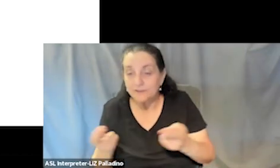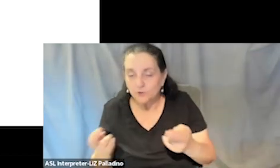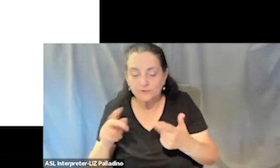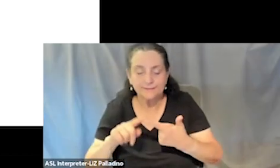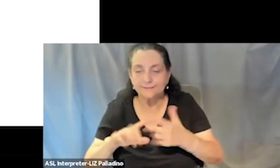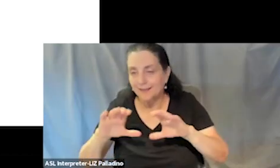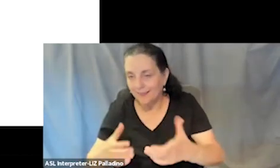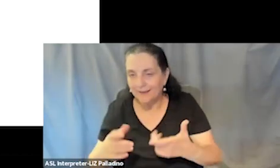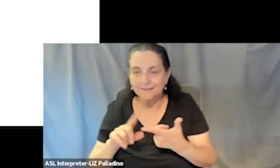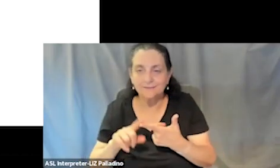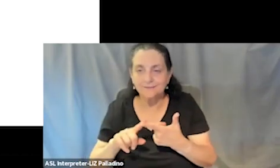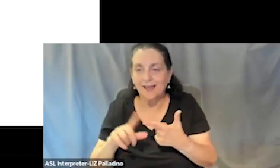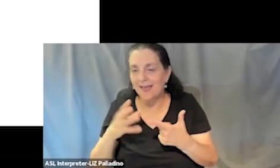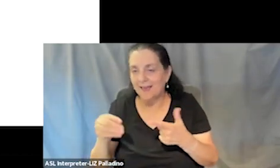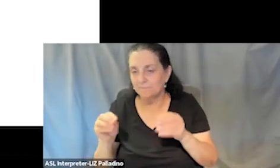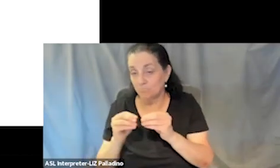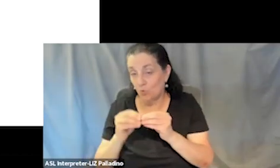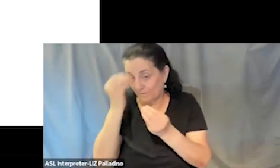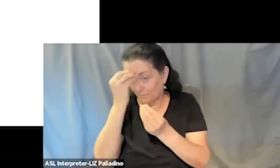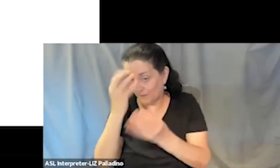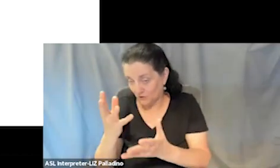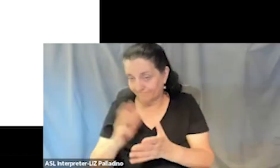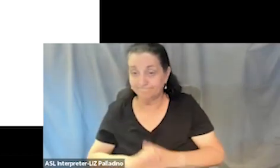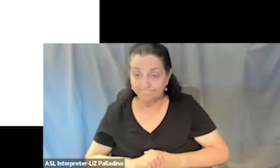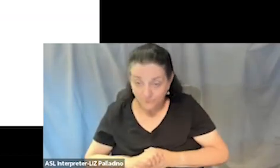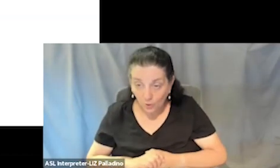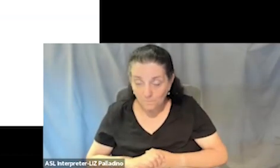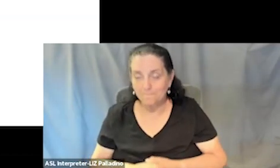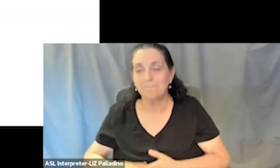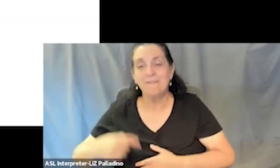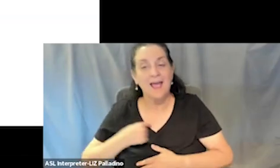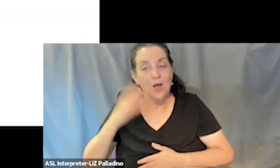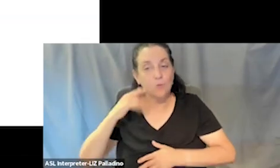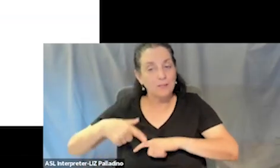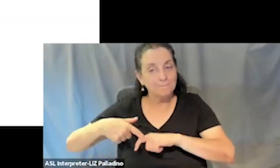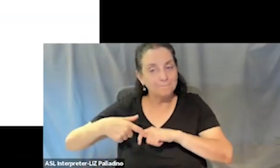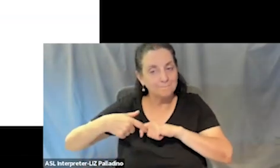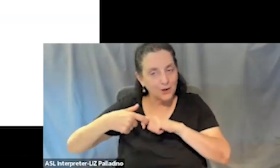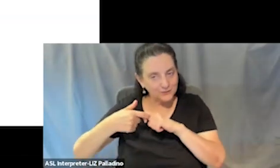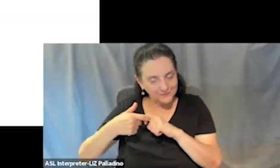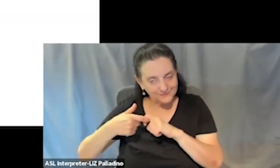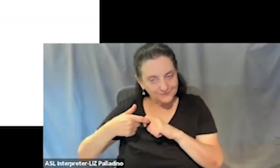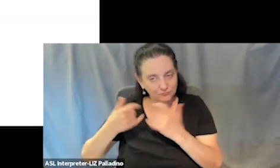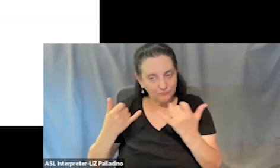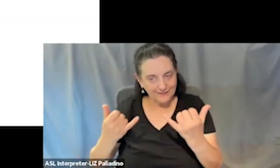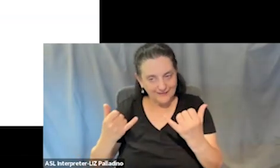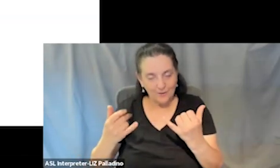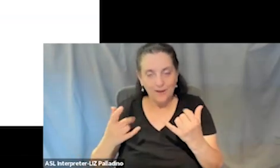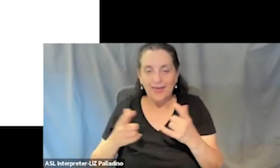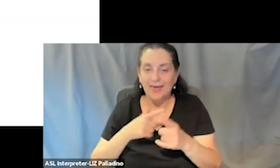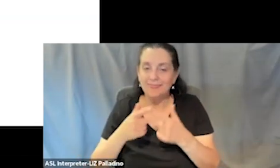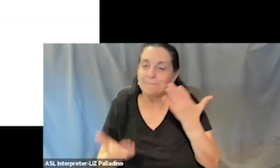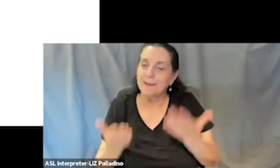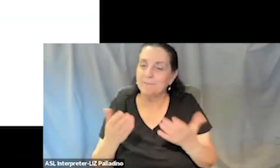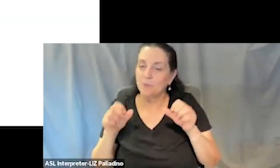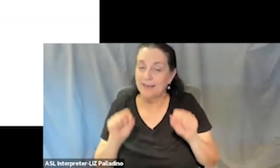and other information. So with that said, I'm gonna pause and maybe